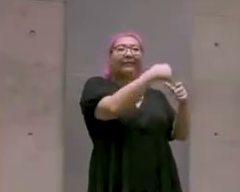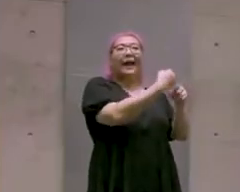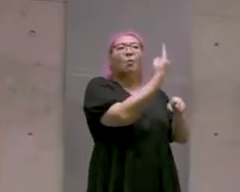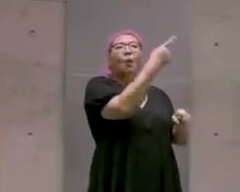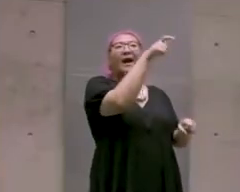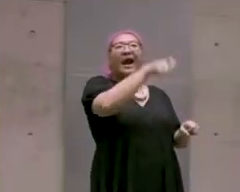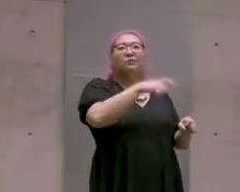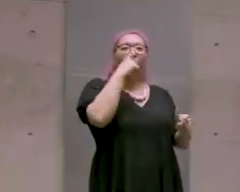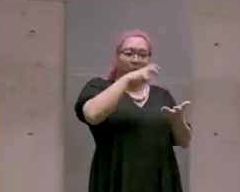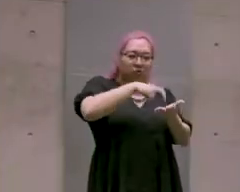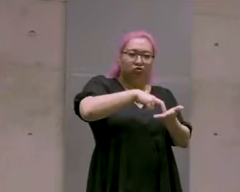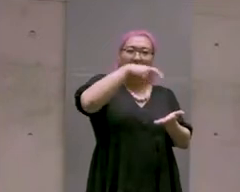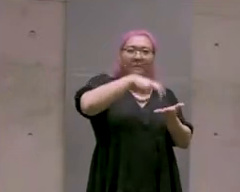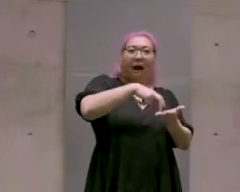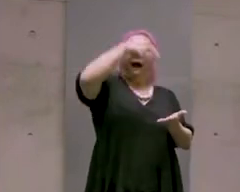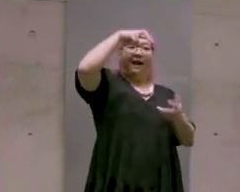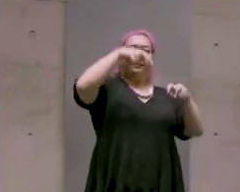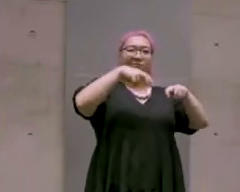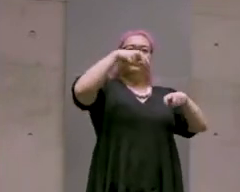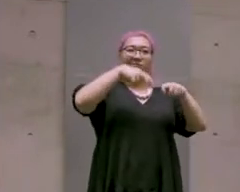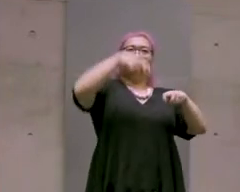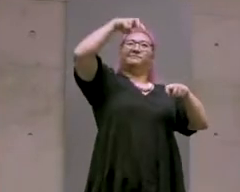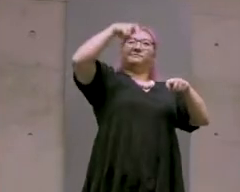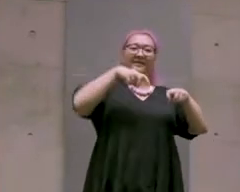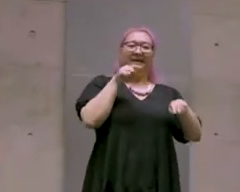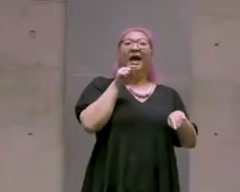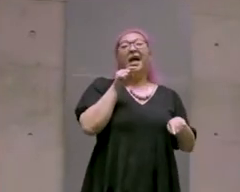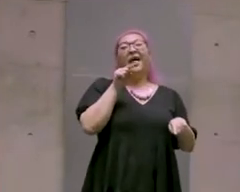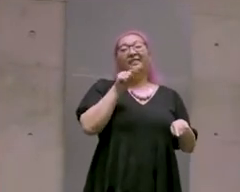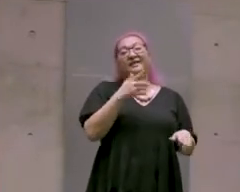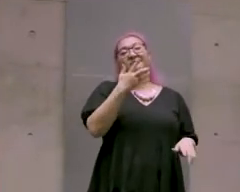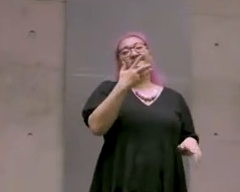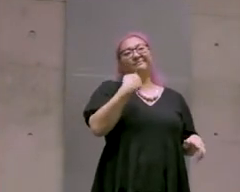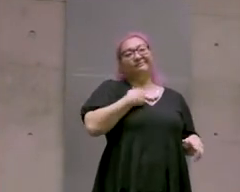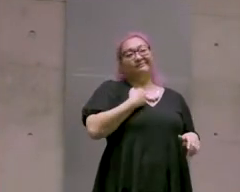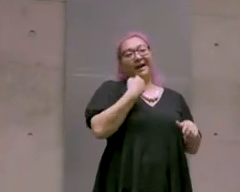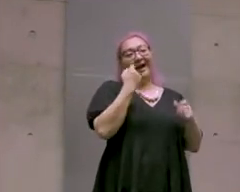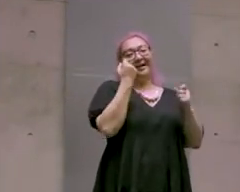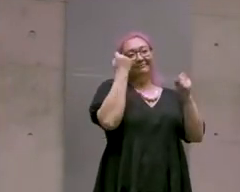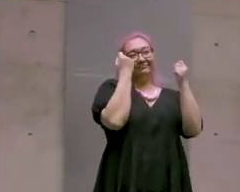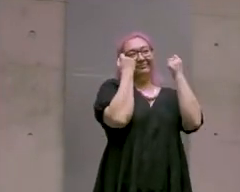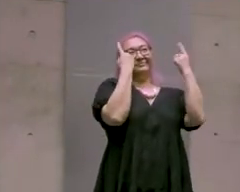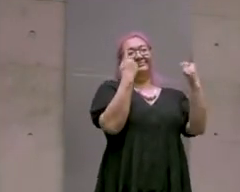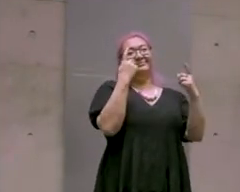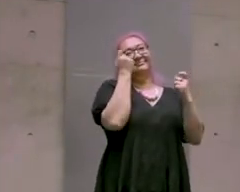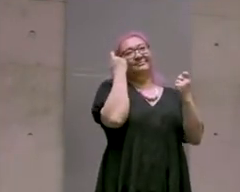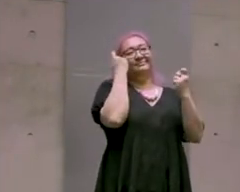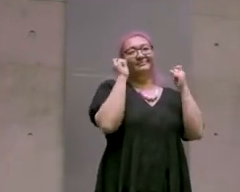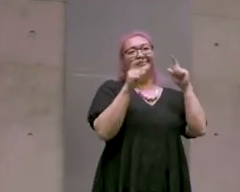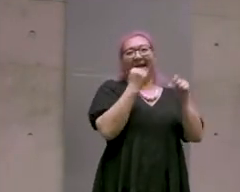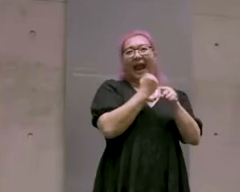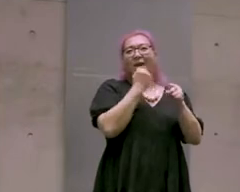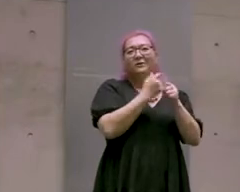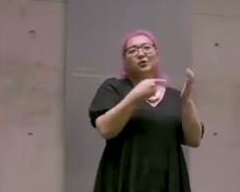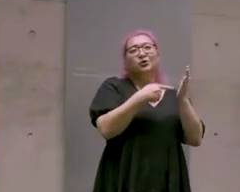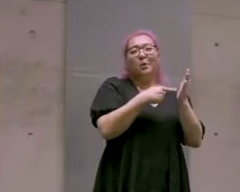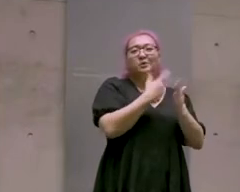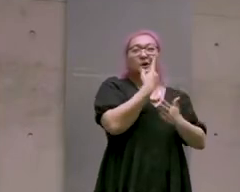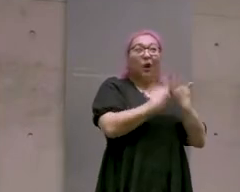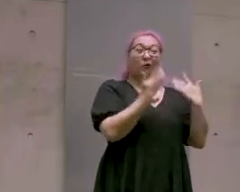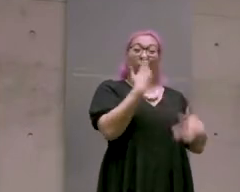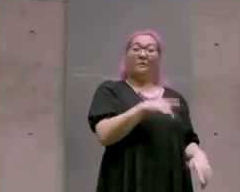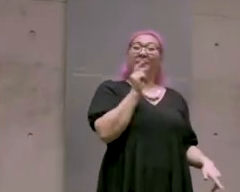that kind of mechanically came from. But what was interesting, and again, I'm really grateful to kind of I guess players on the internet